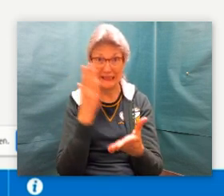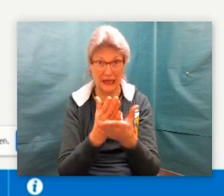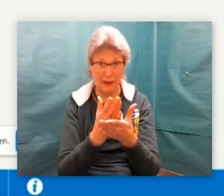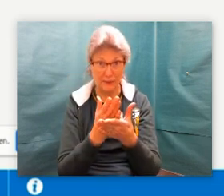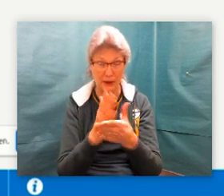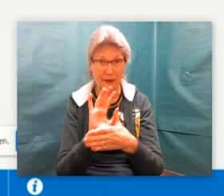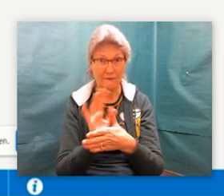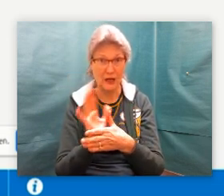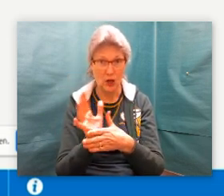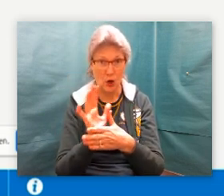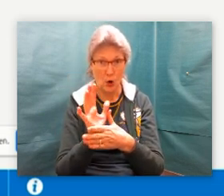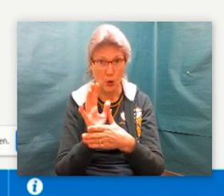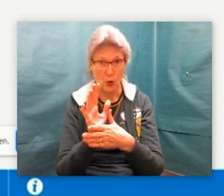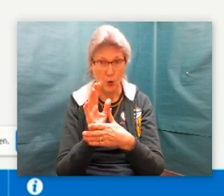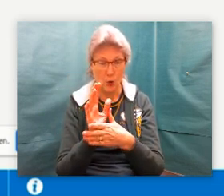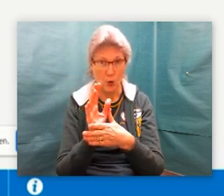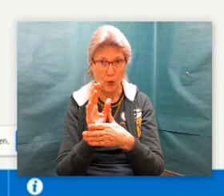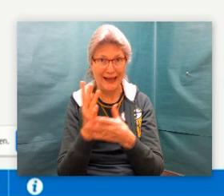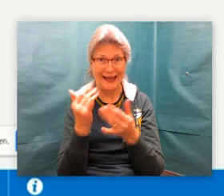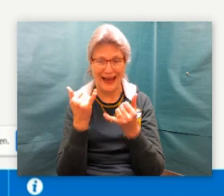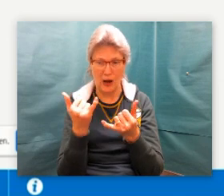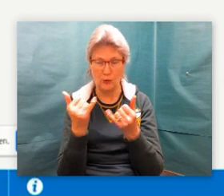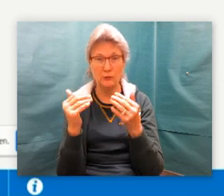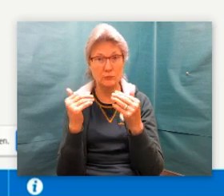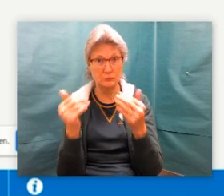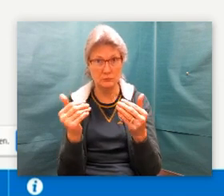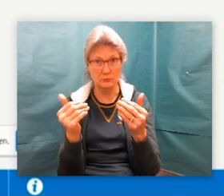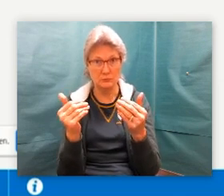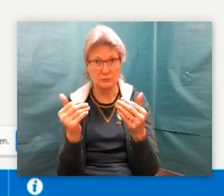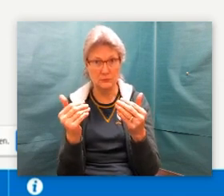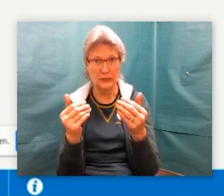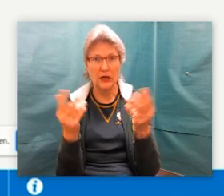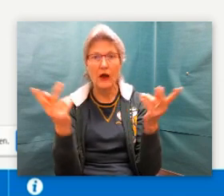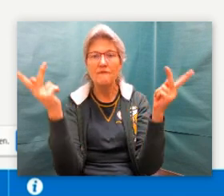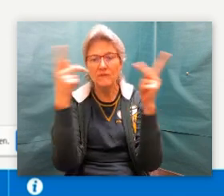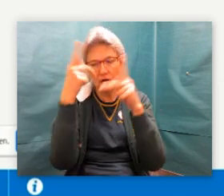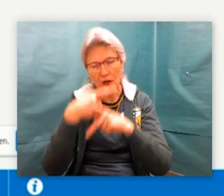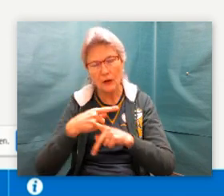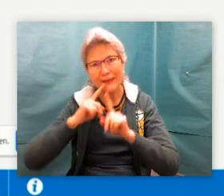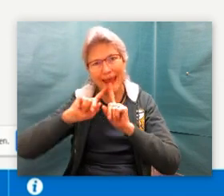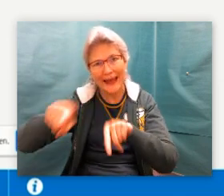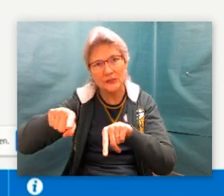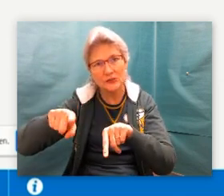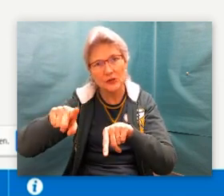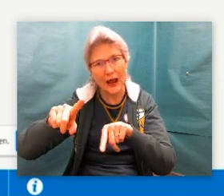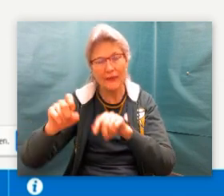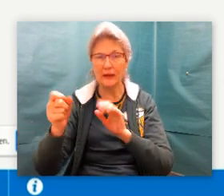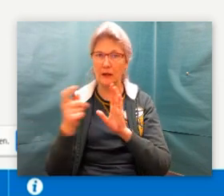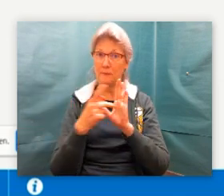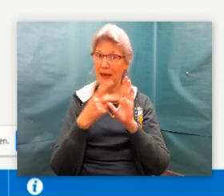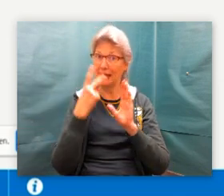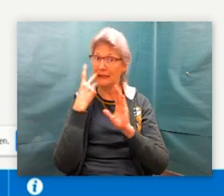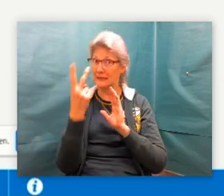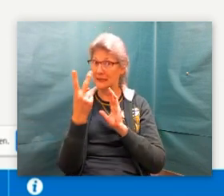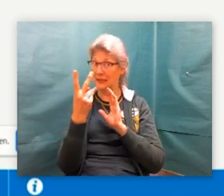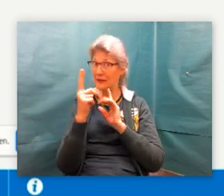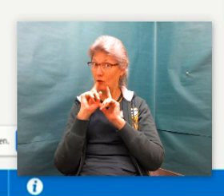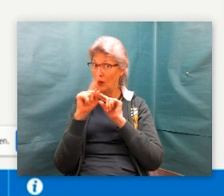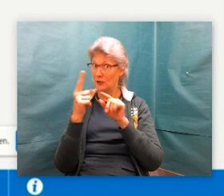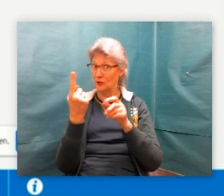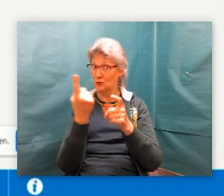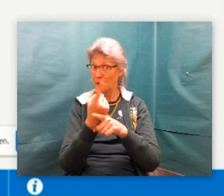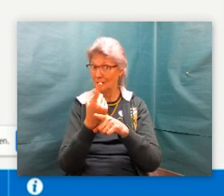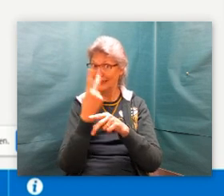video. You've checked your model, so now you're good to go. Solve it and then check back in and see how you did. See you